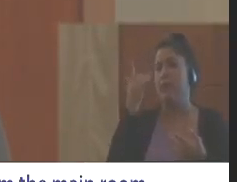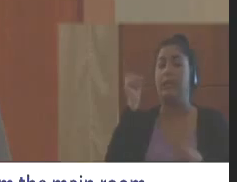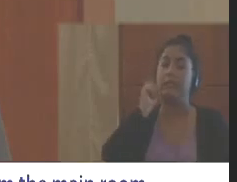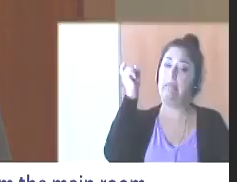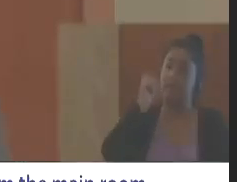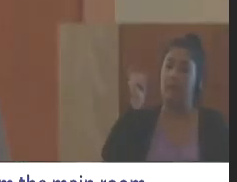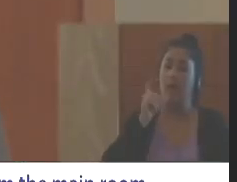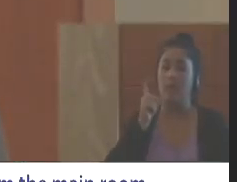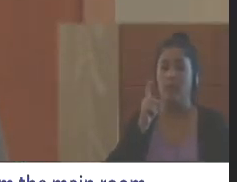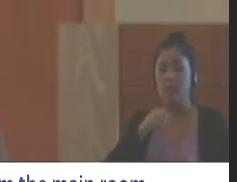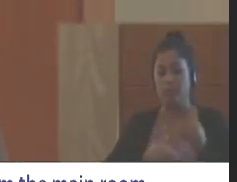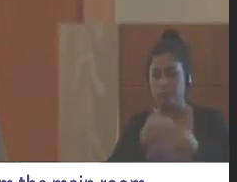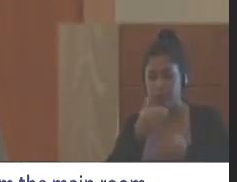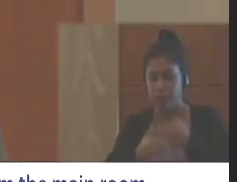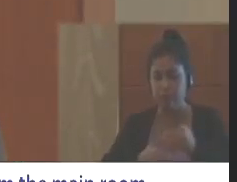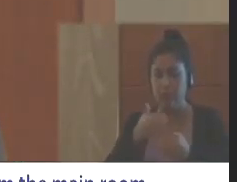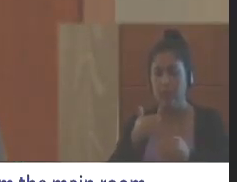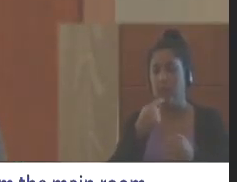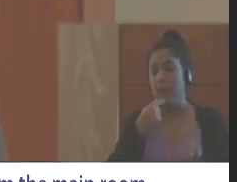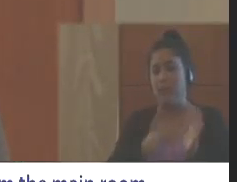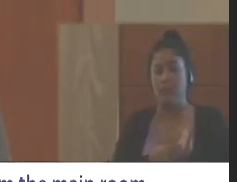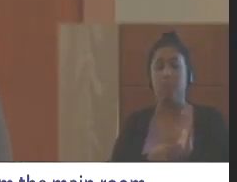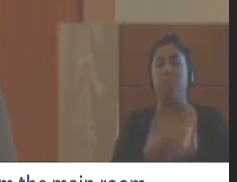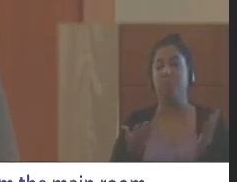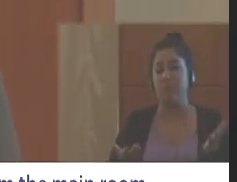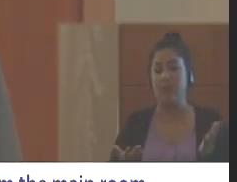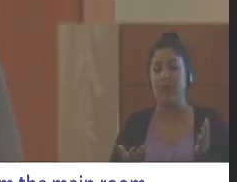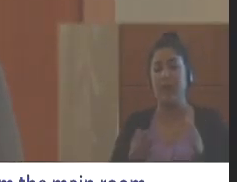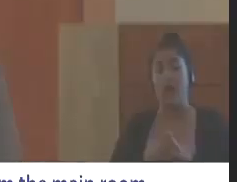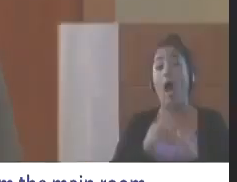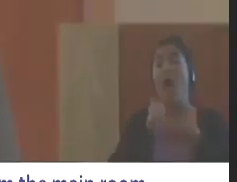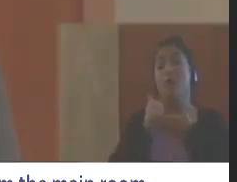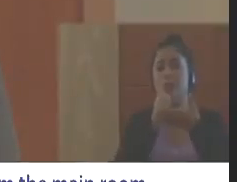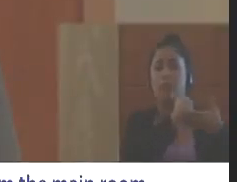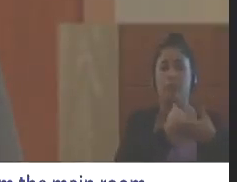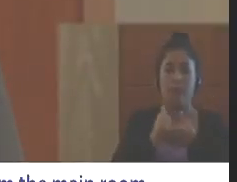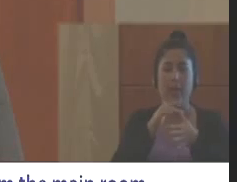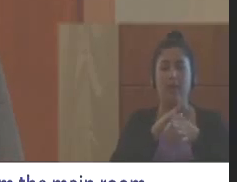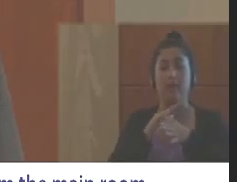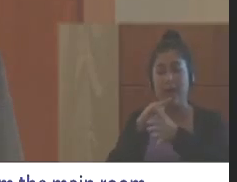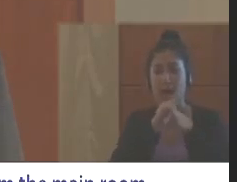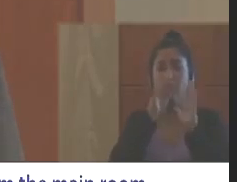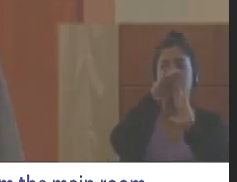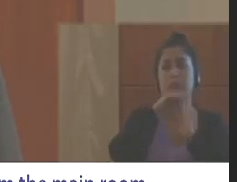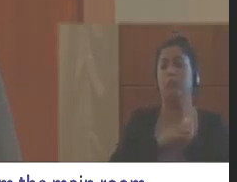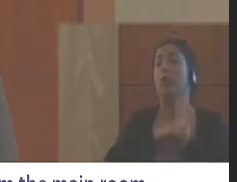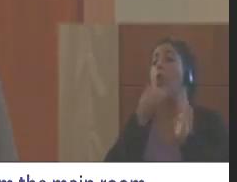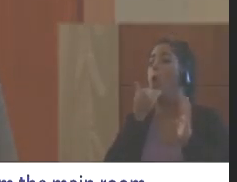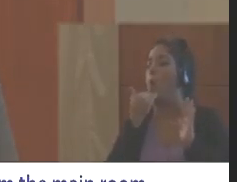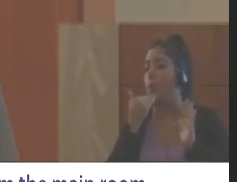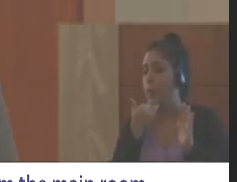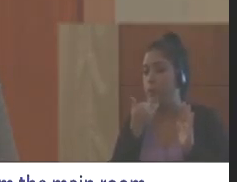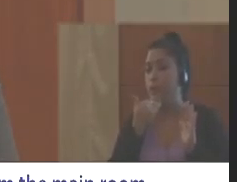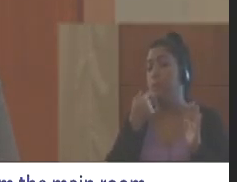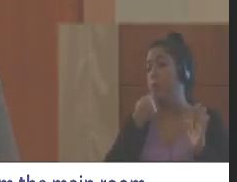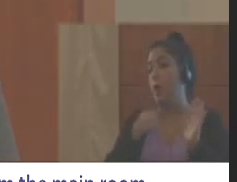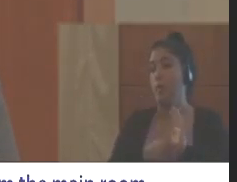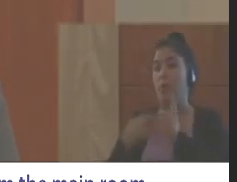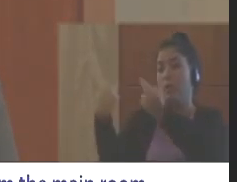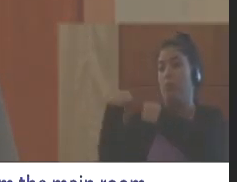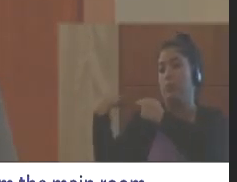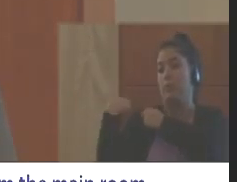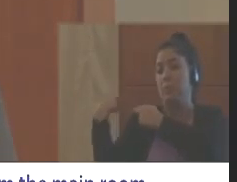include that prospective area of identification and mitigation. It so happens that the